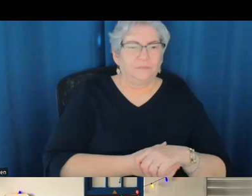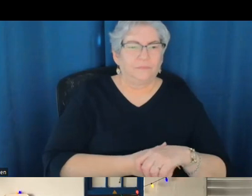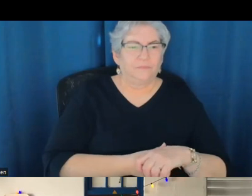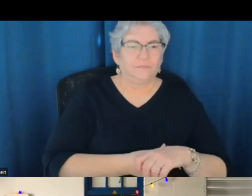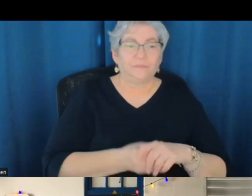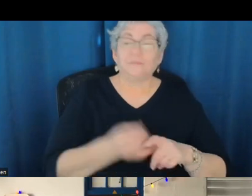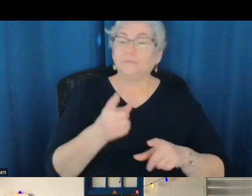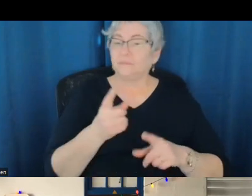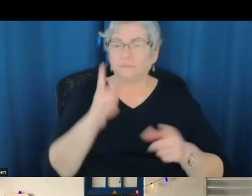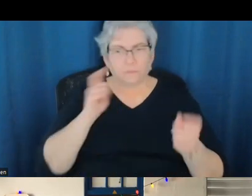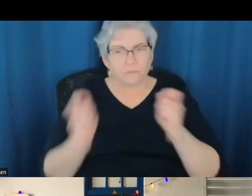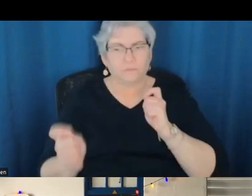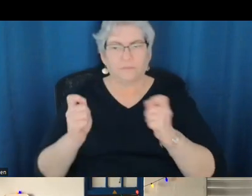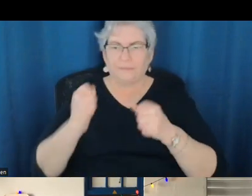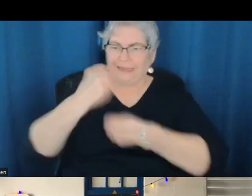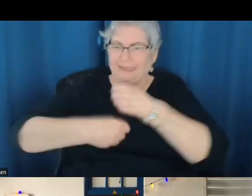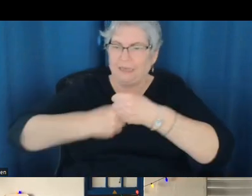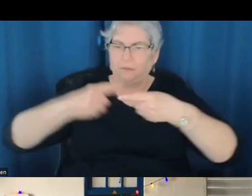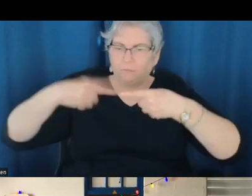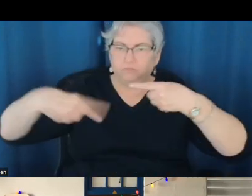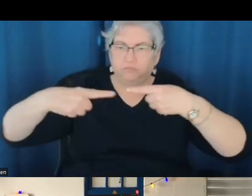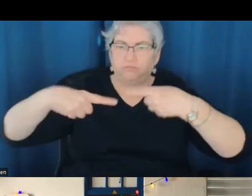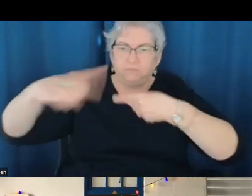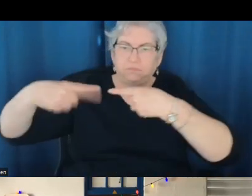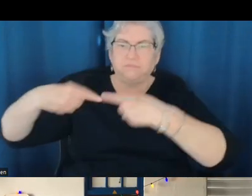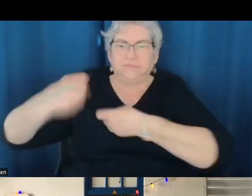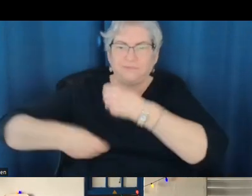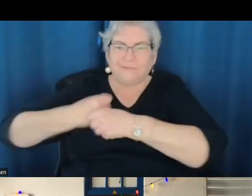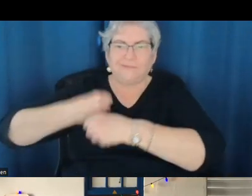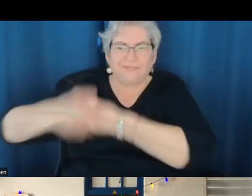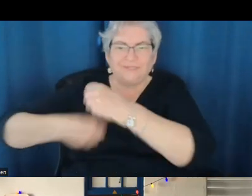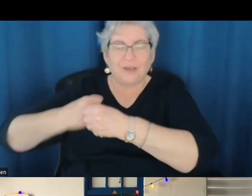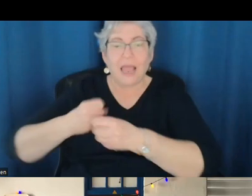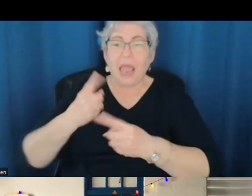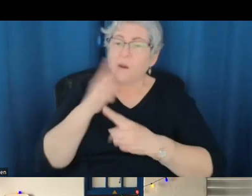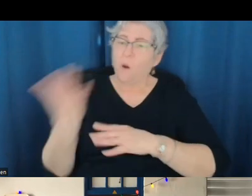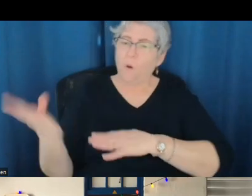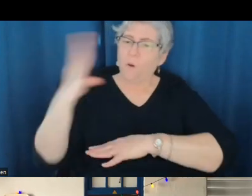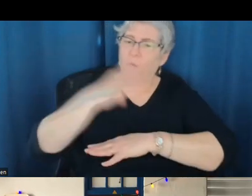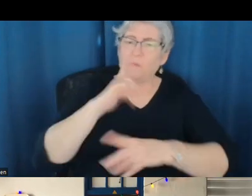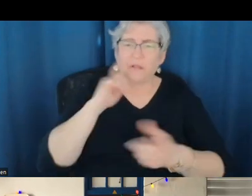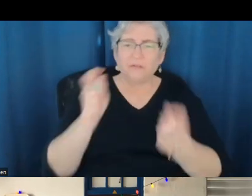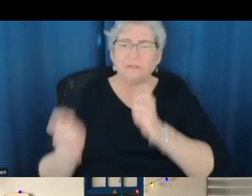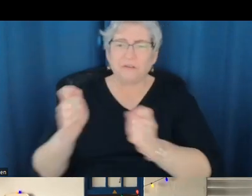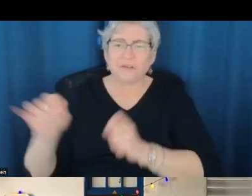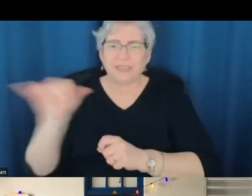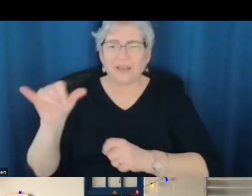Gardens are ever changing throughout the seasons, over the course of years, and even throughout the day. For wildlife and visual